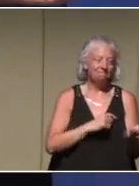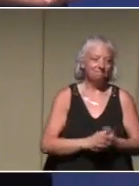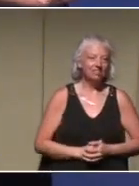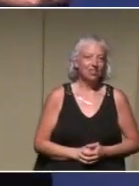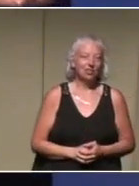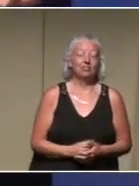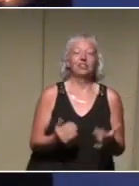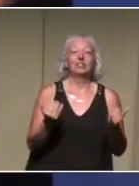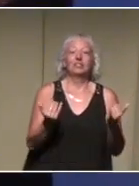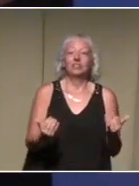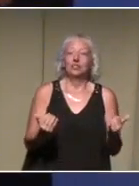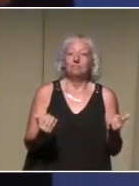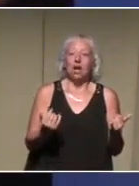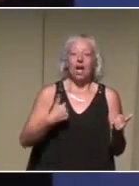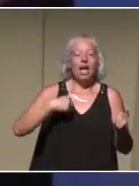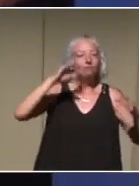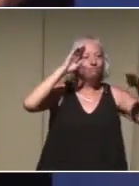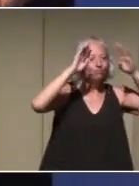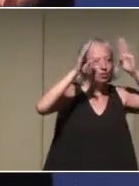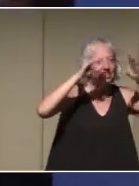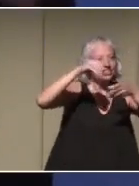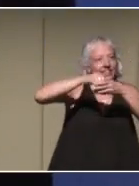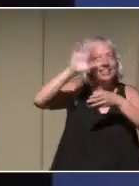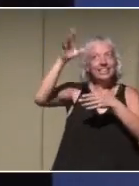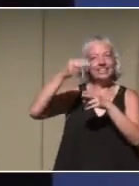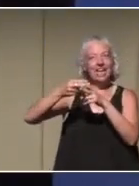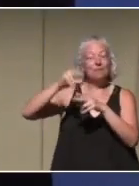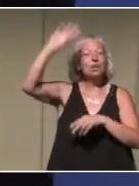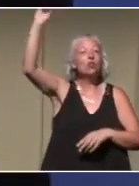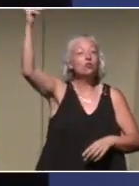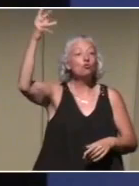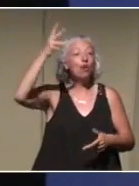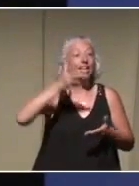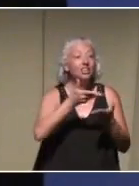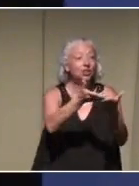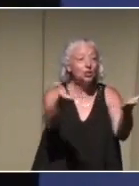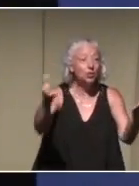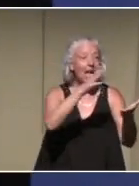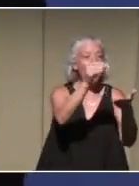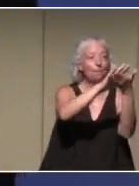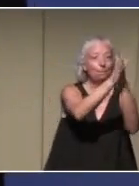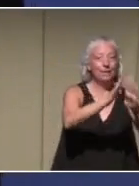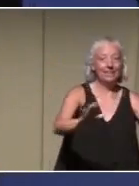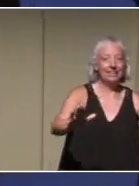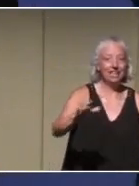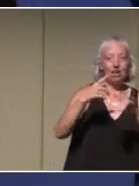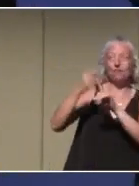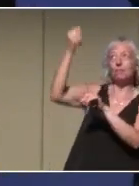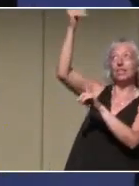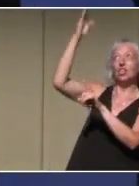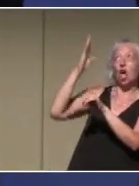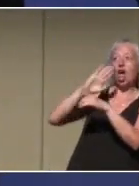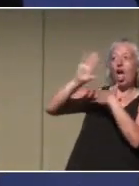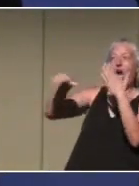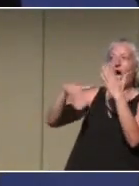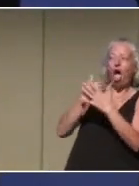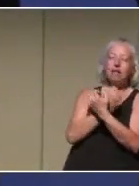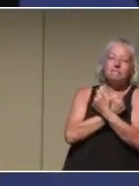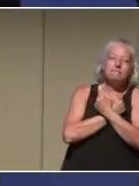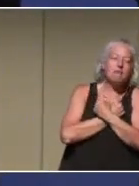And this morning, I want to greet you in his name. Grace to you and peace, everyone, from the God of all